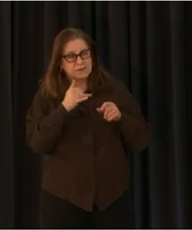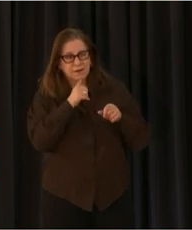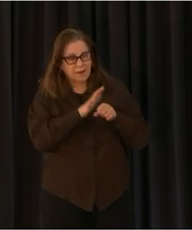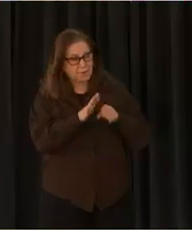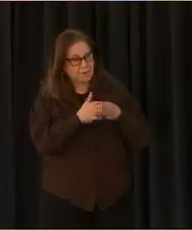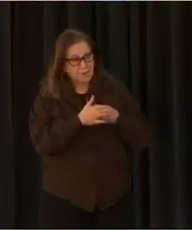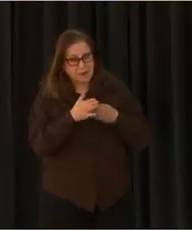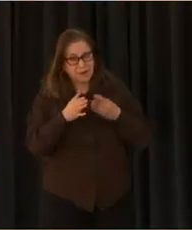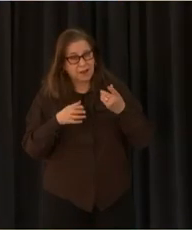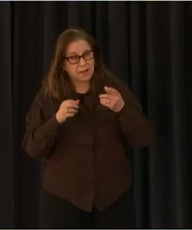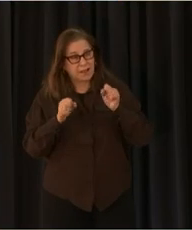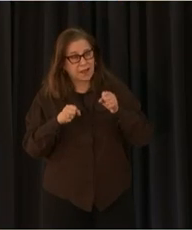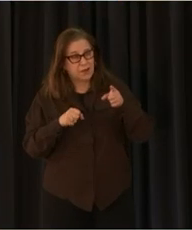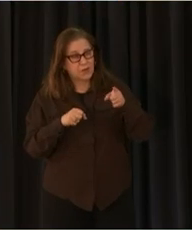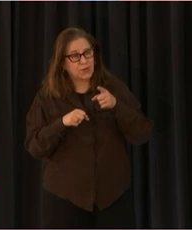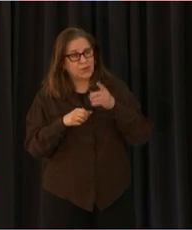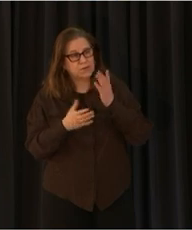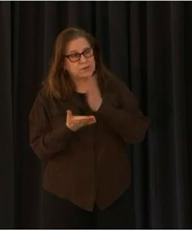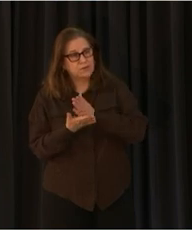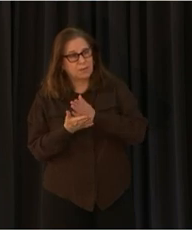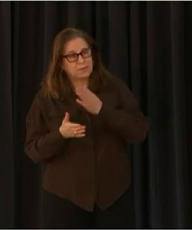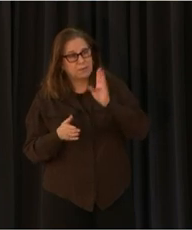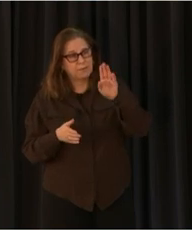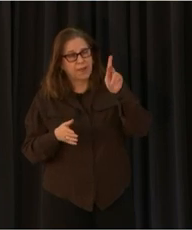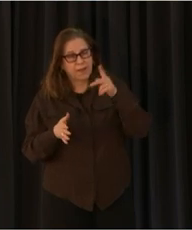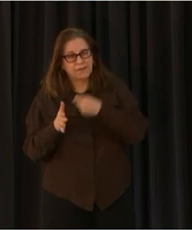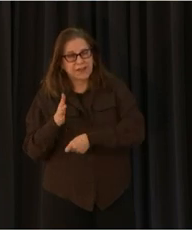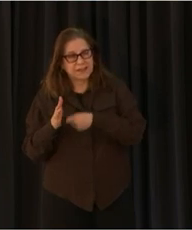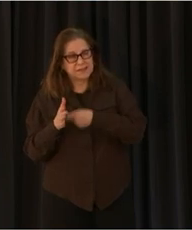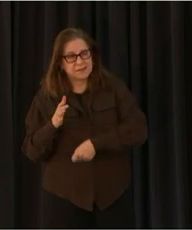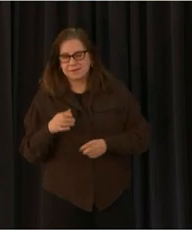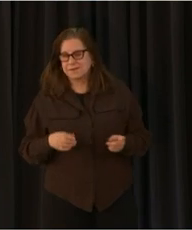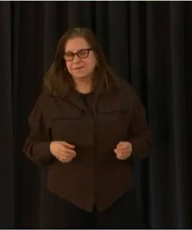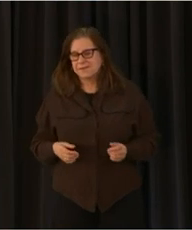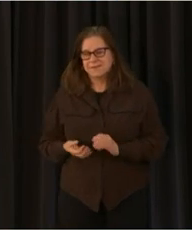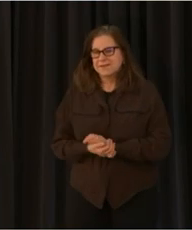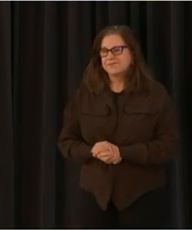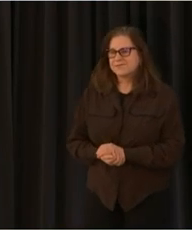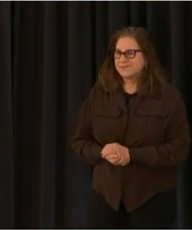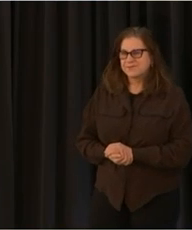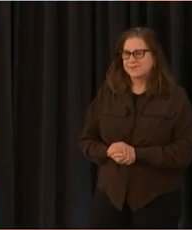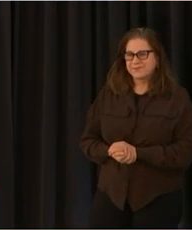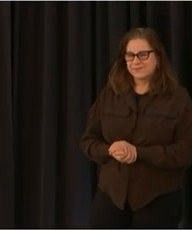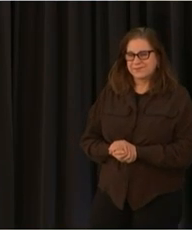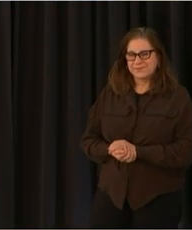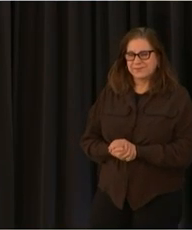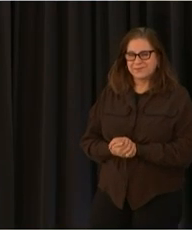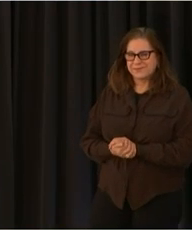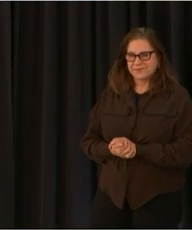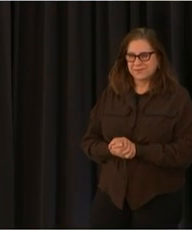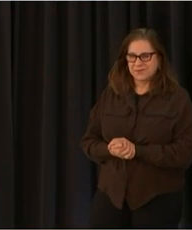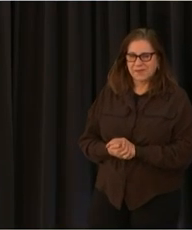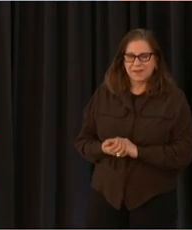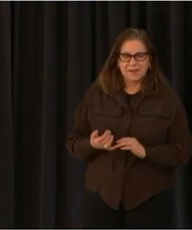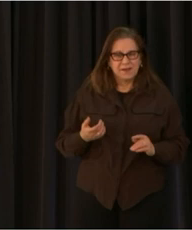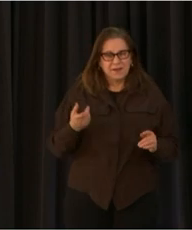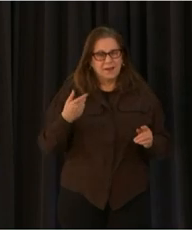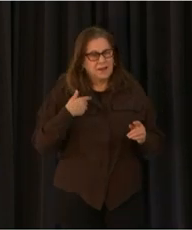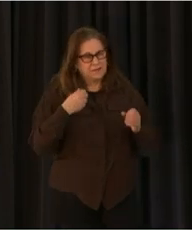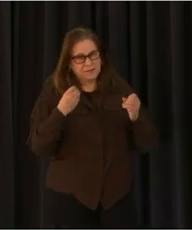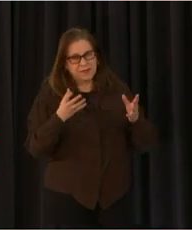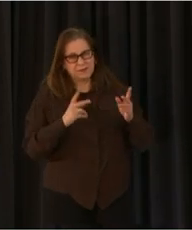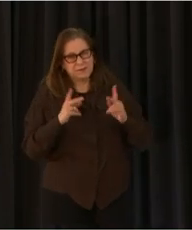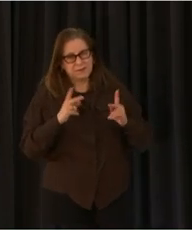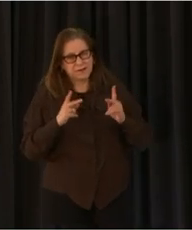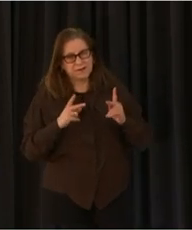also? I wanted to see, now that we do have a number of people in the city who are vaccinated, whether there's any